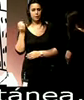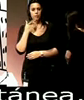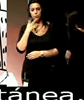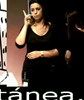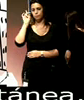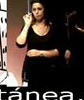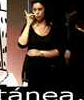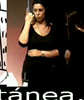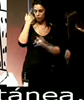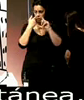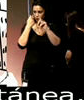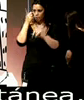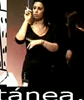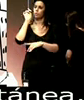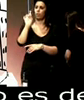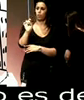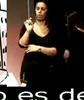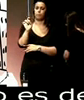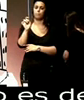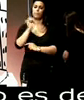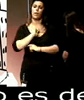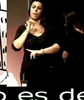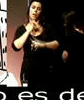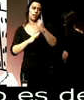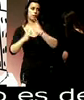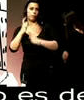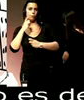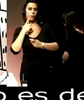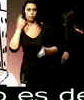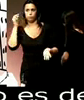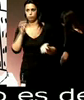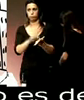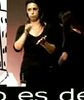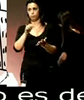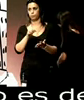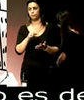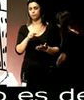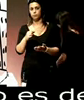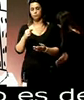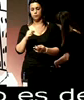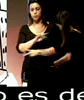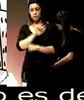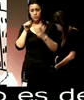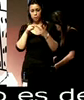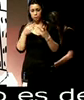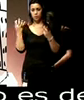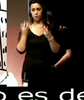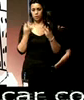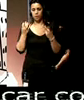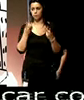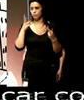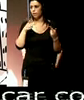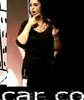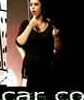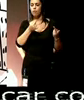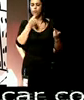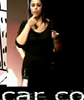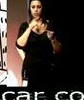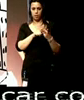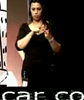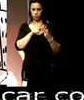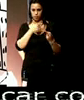on the fly. The second information is, or the second aspect is that it's easy to use and it's minimal invasive. You